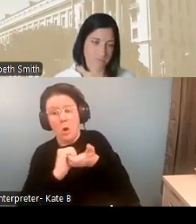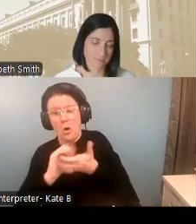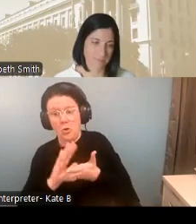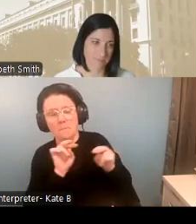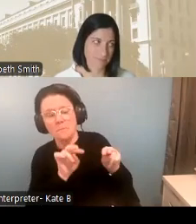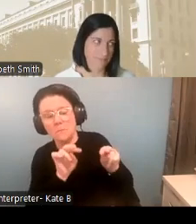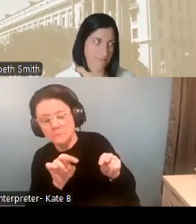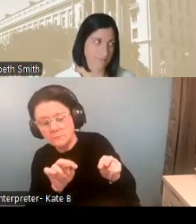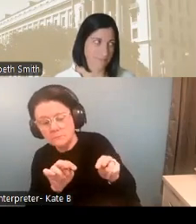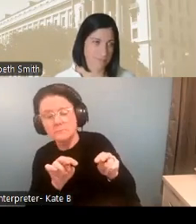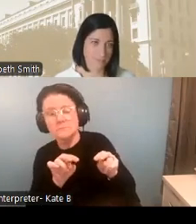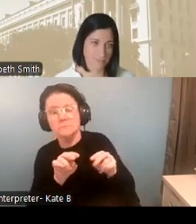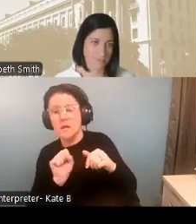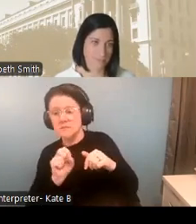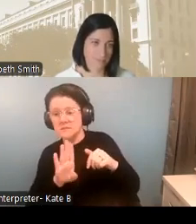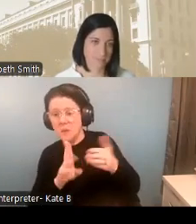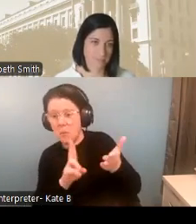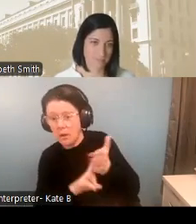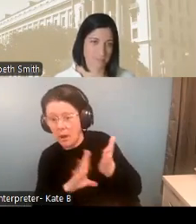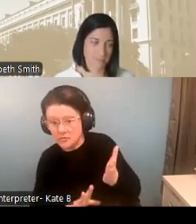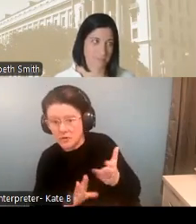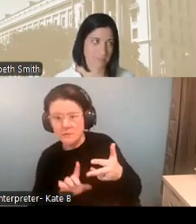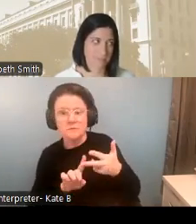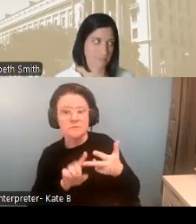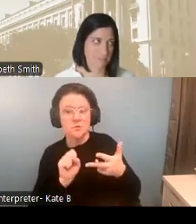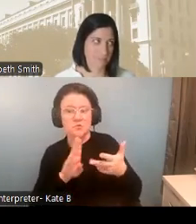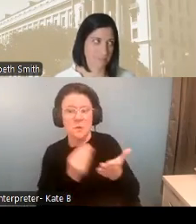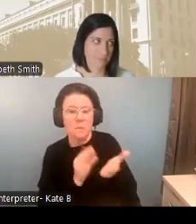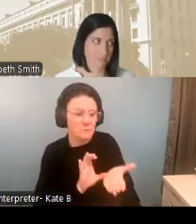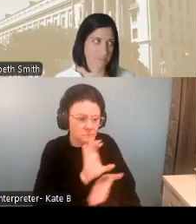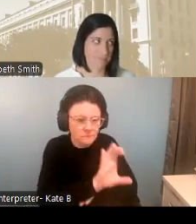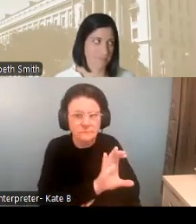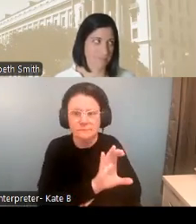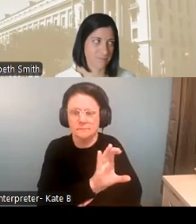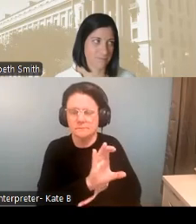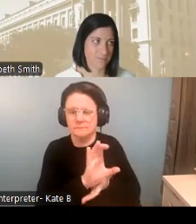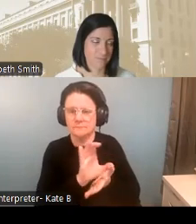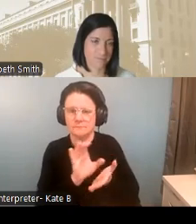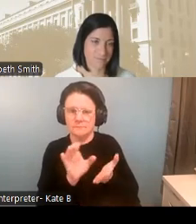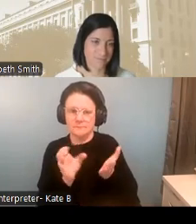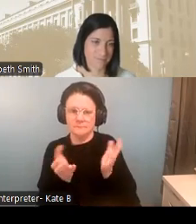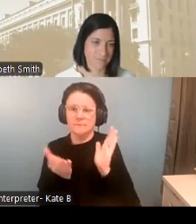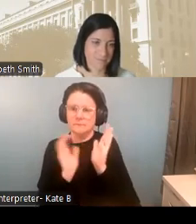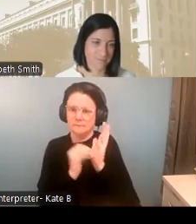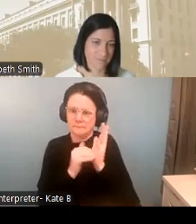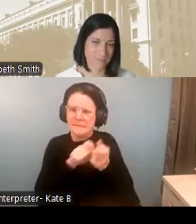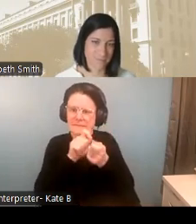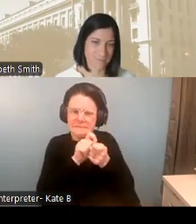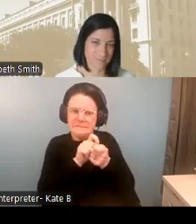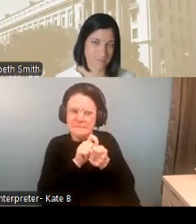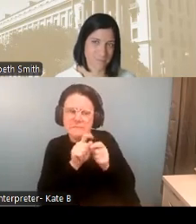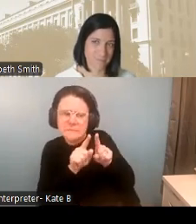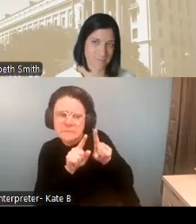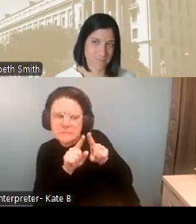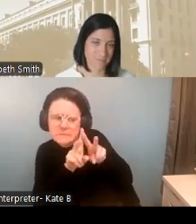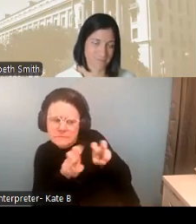include subrecipients, contractors, or other partners. So again, we are going to assess certain things and requirements that